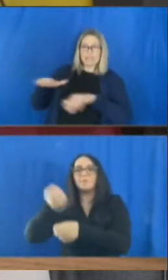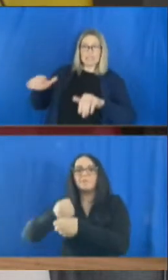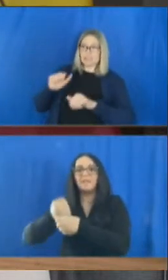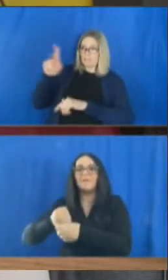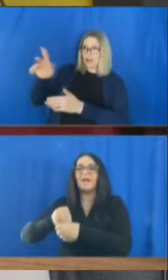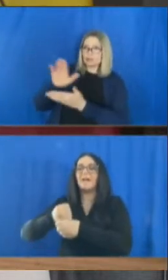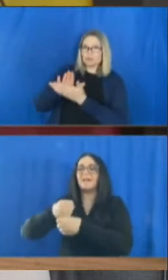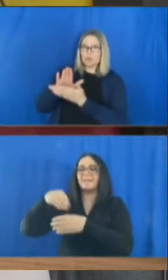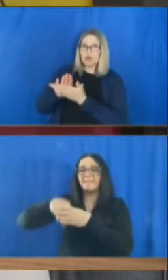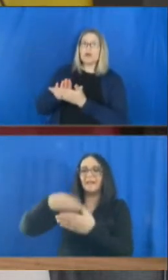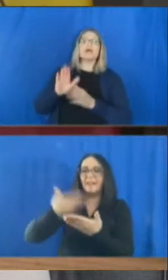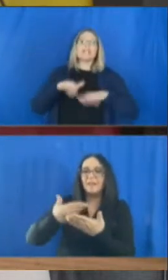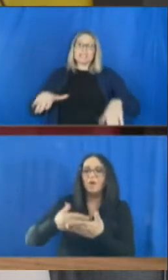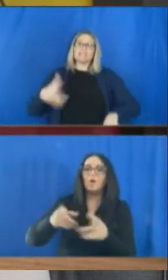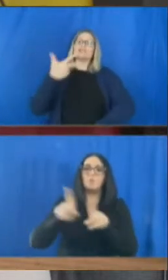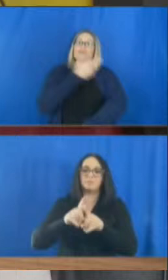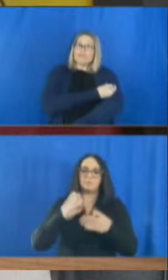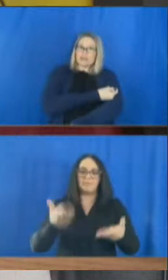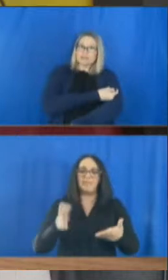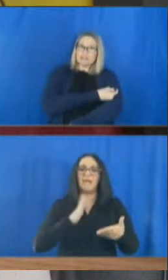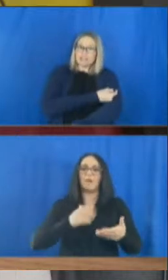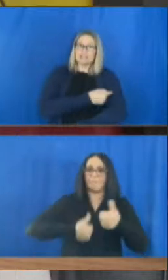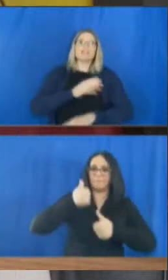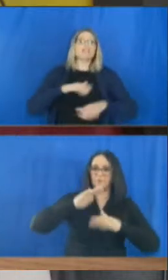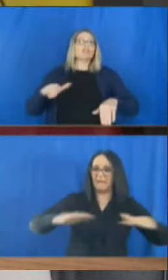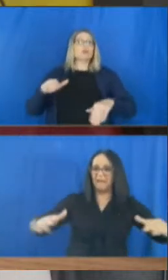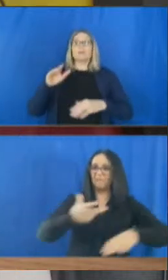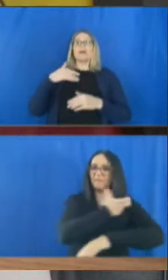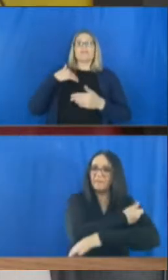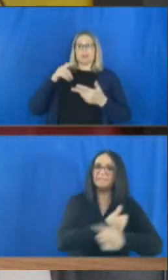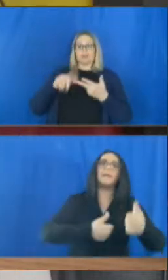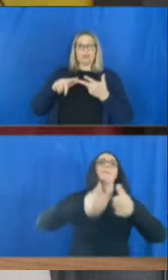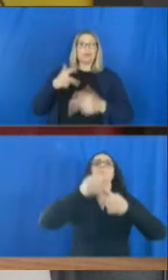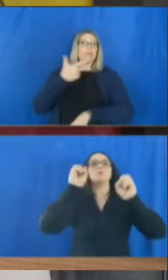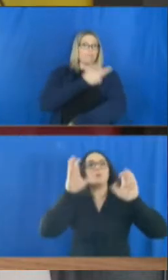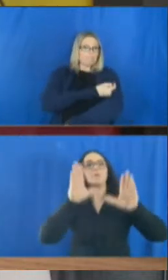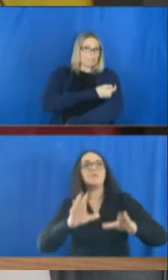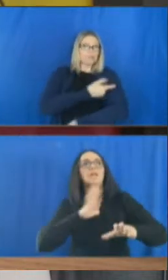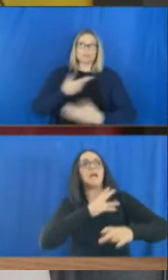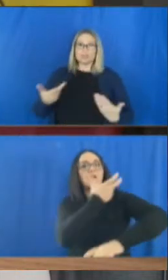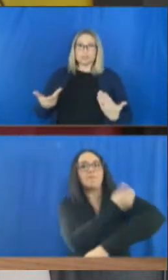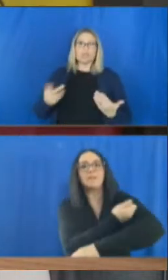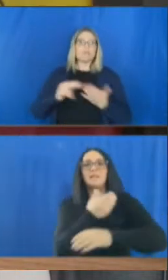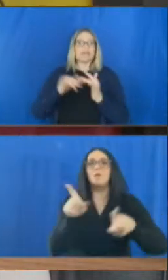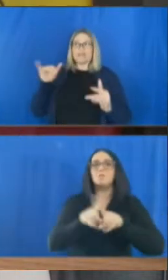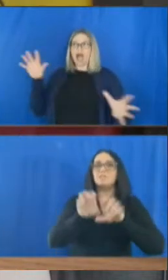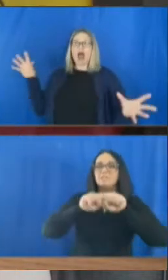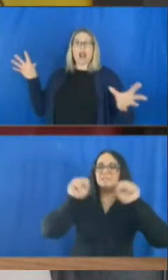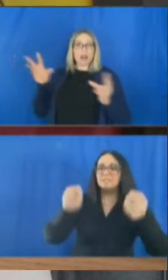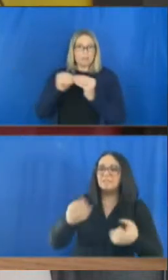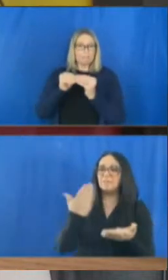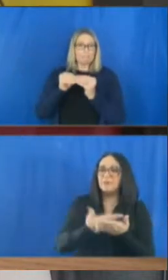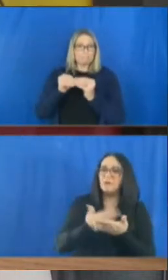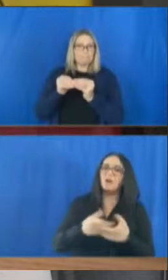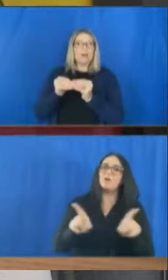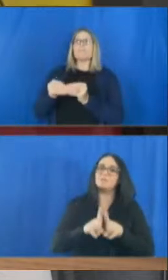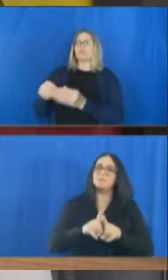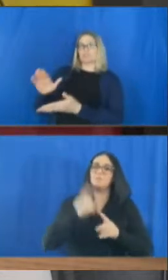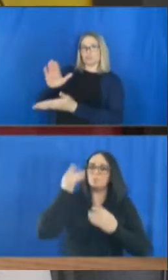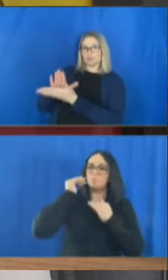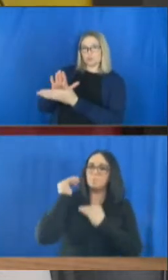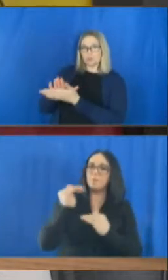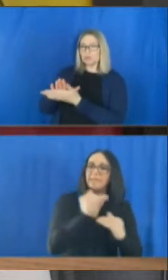place had time to have that done. Getting the volunteer list going and having that be another resource to help